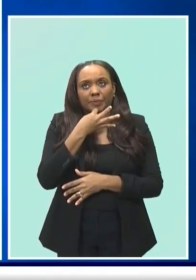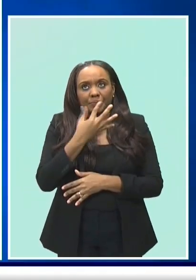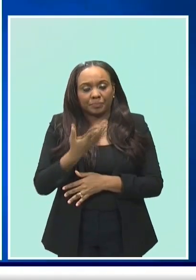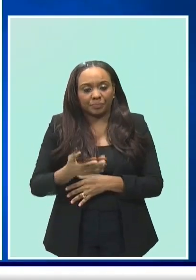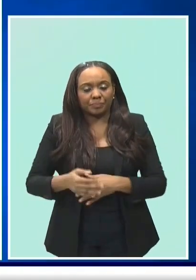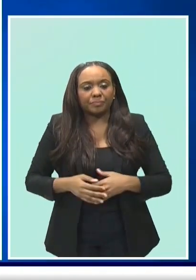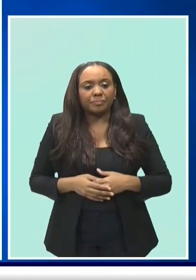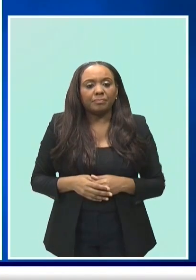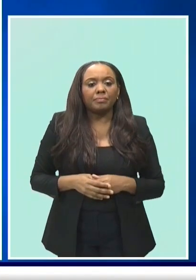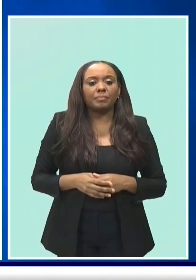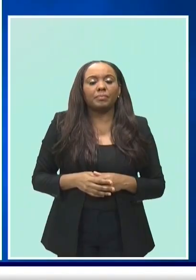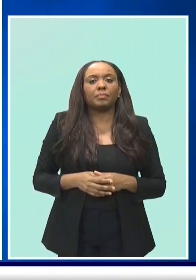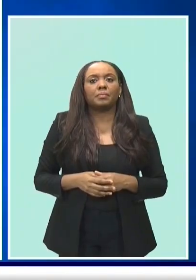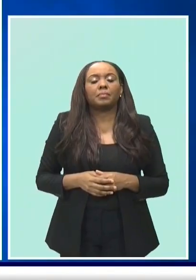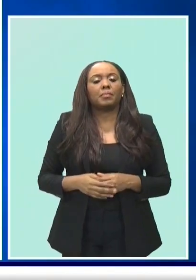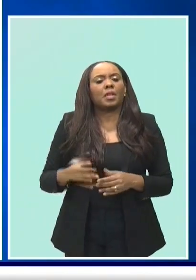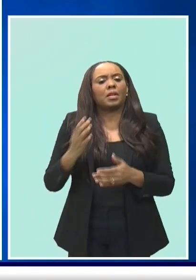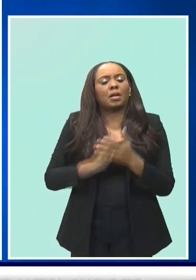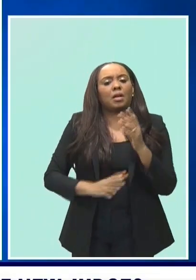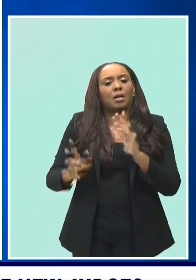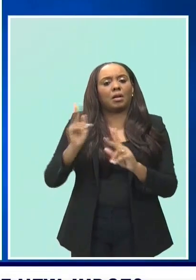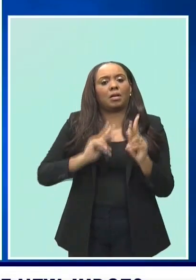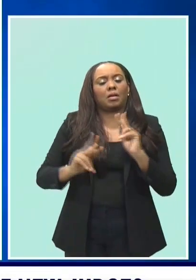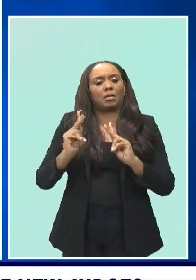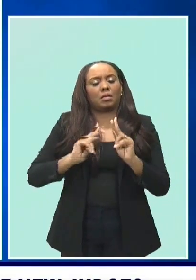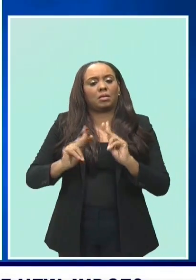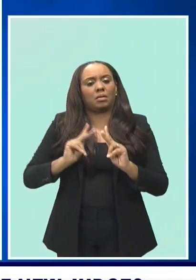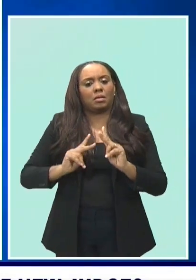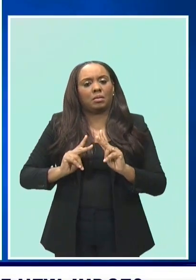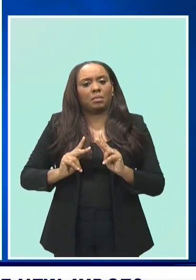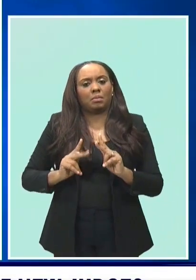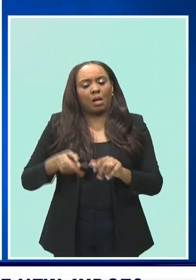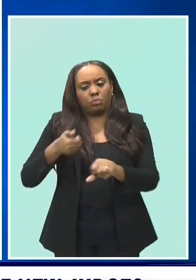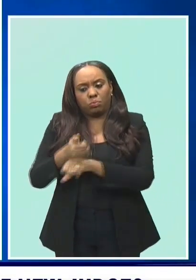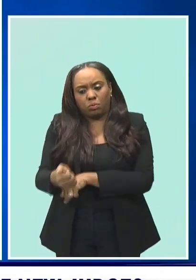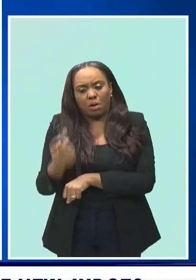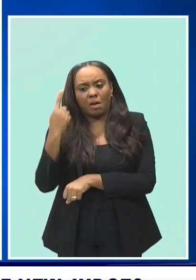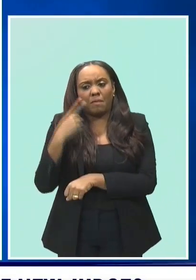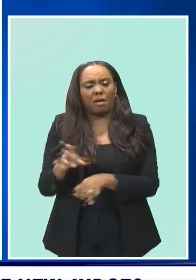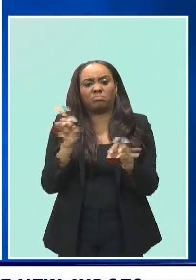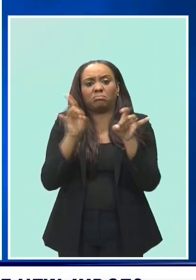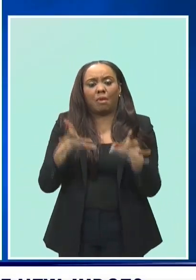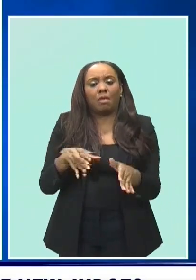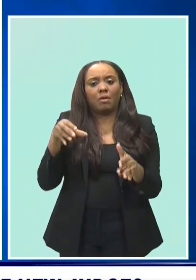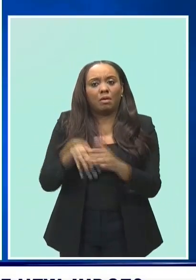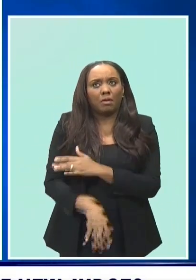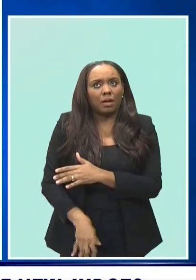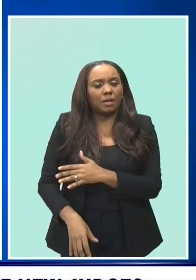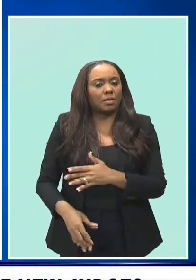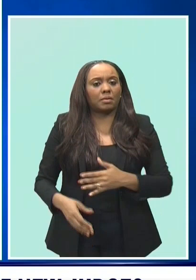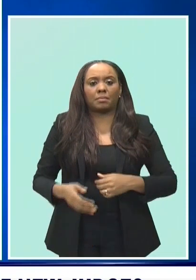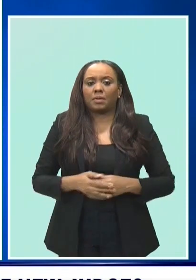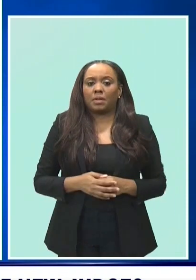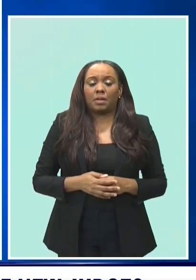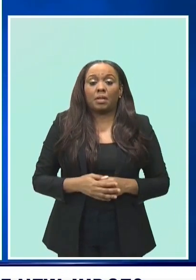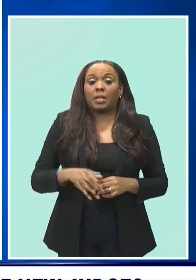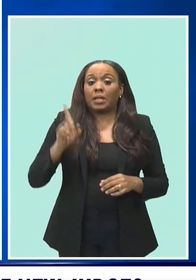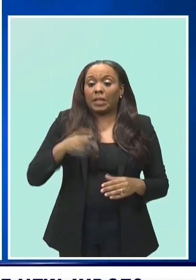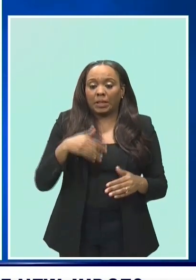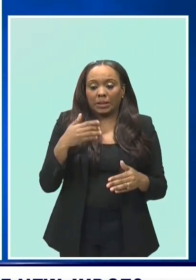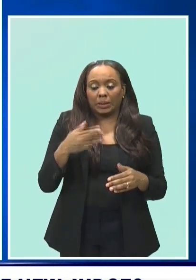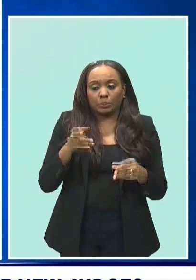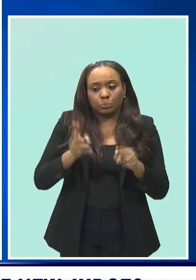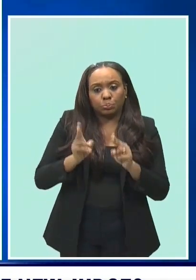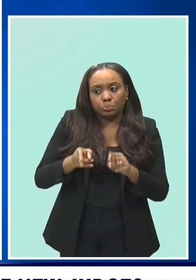allegations of the most heinous sort, you need to expedite justice. Justice delayed is indeed justice denied, and